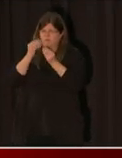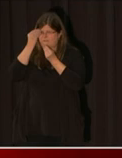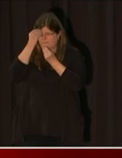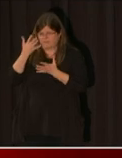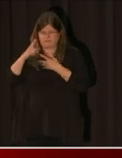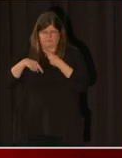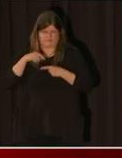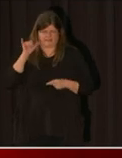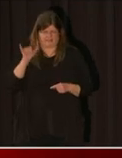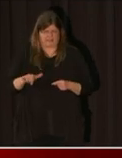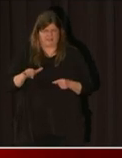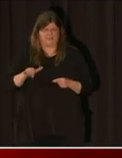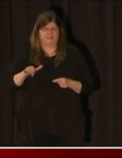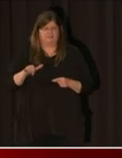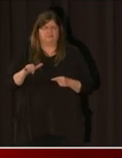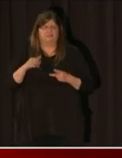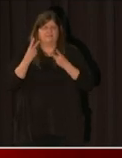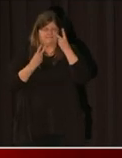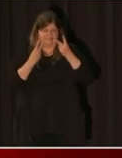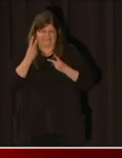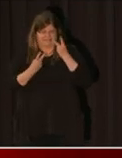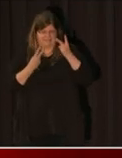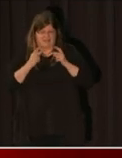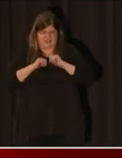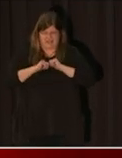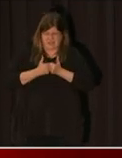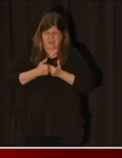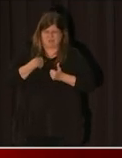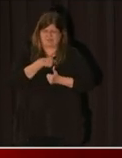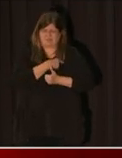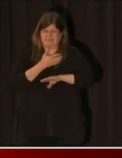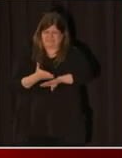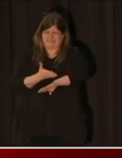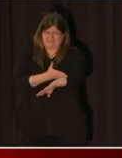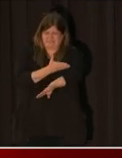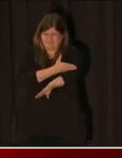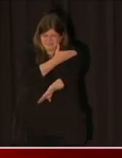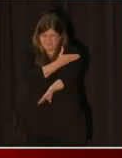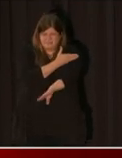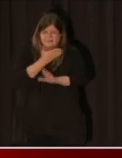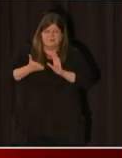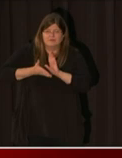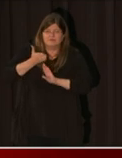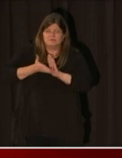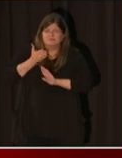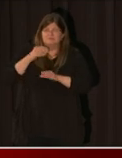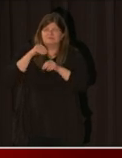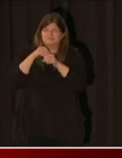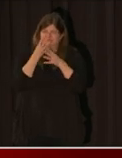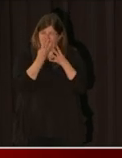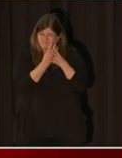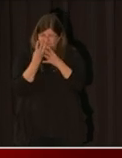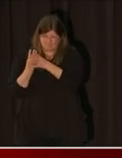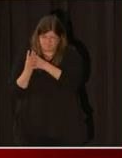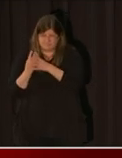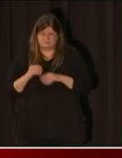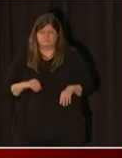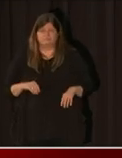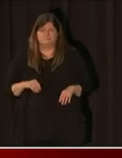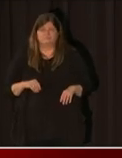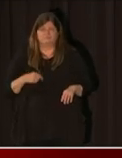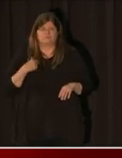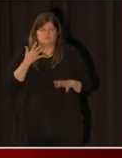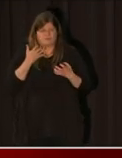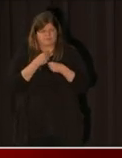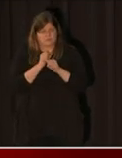to improve operations at the jail. I want to be clear that we're all on the same page about what we want at our